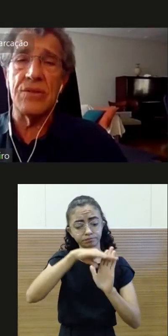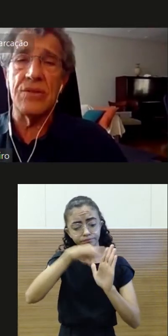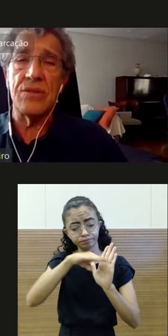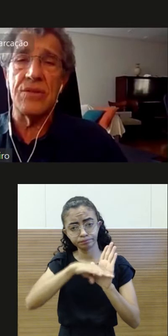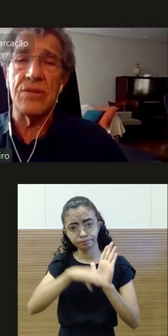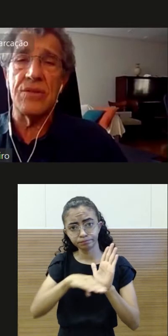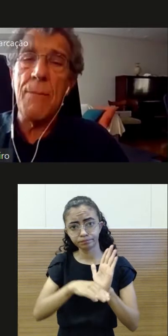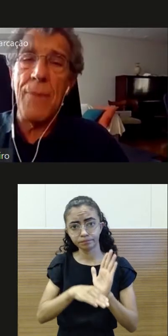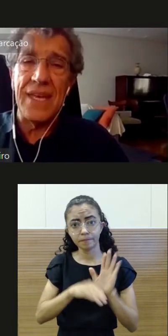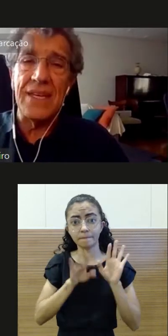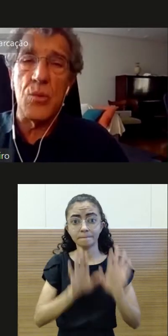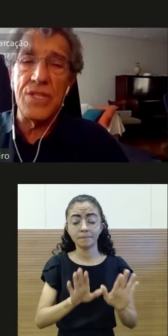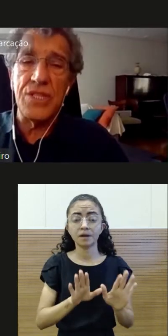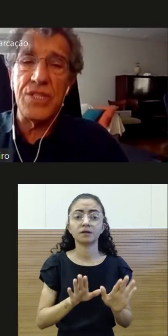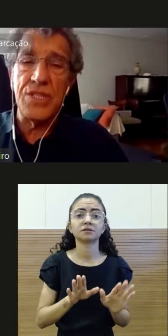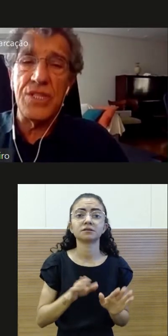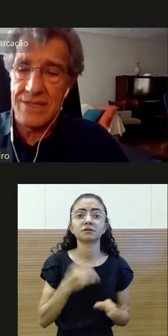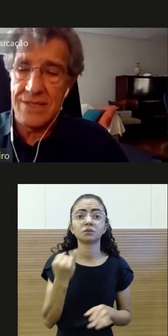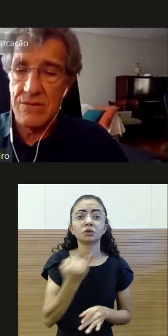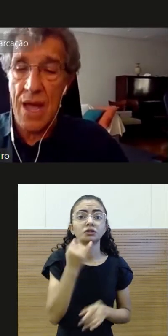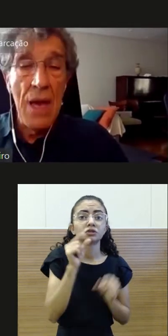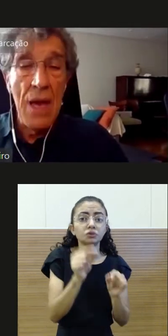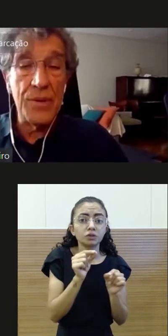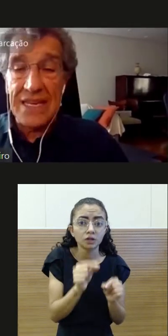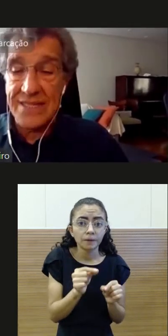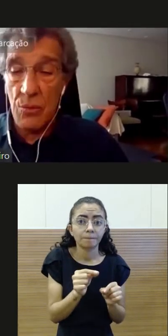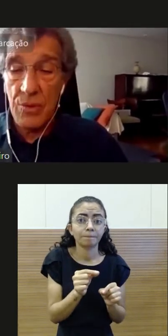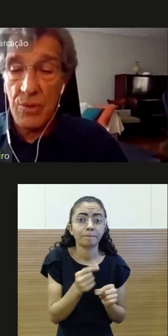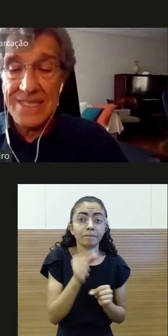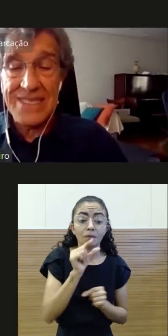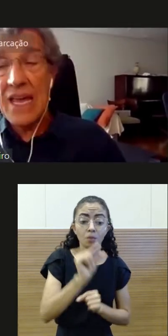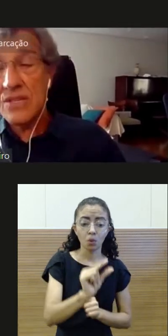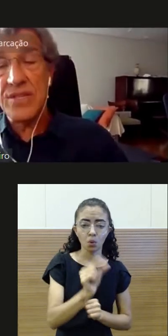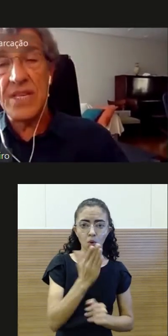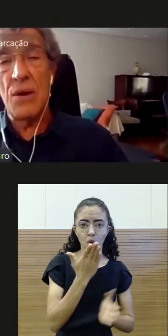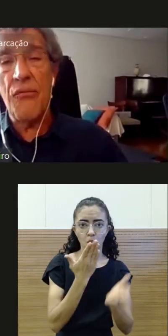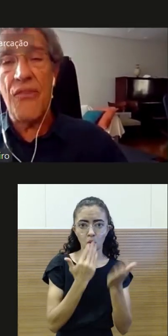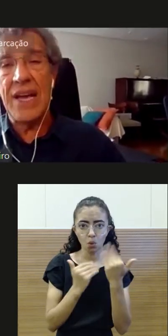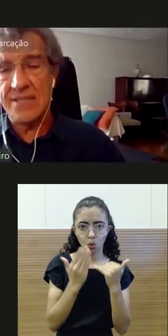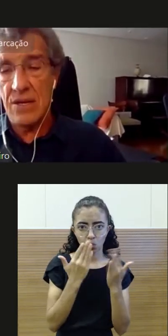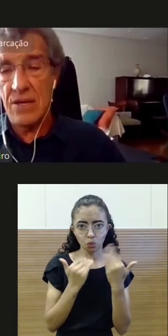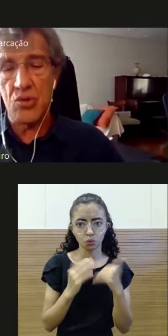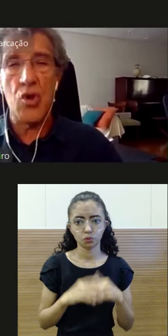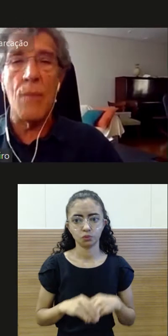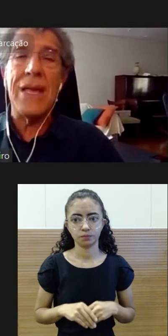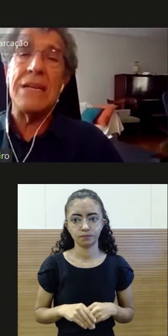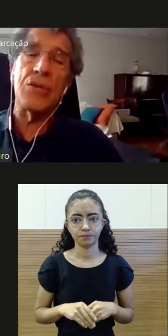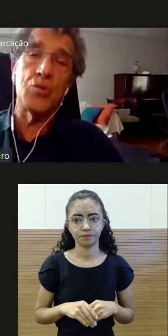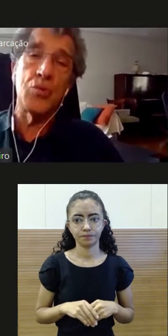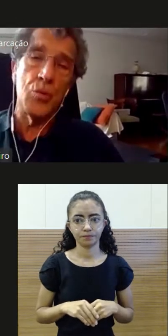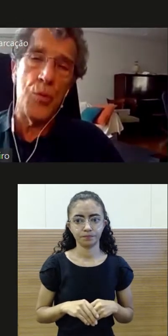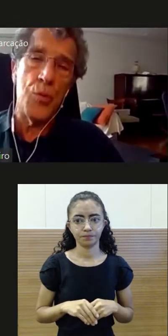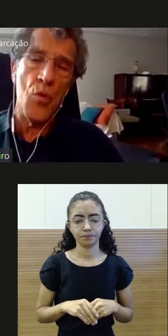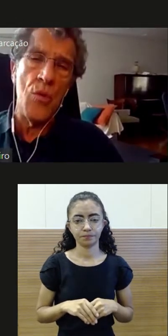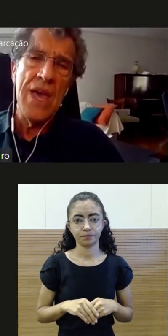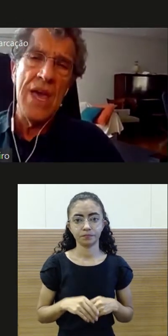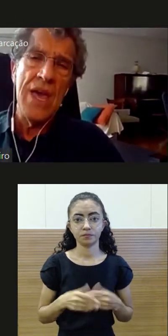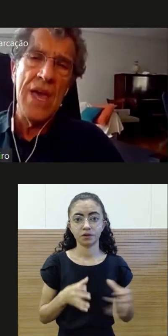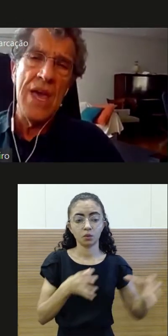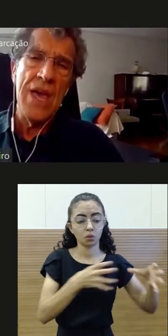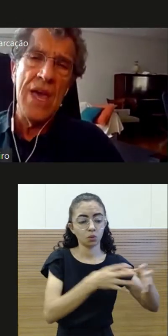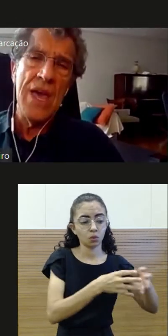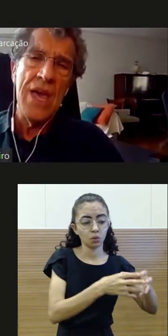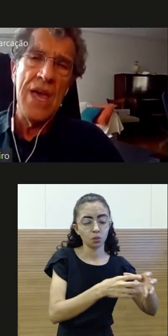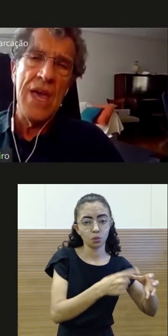group, you need these. But the secret here is to use it in small quantities, because without it, you